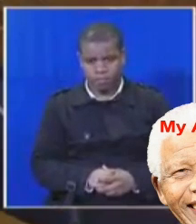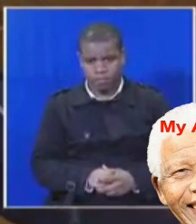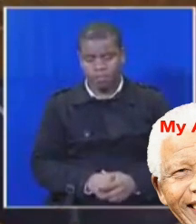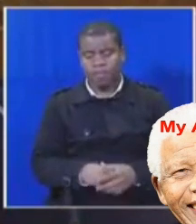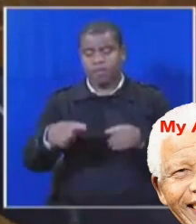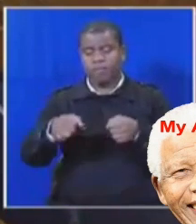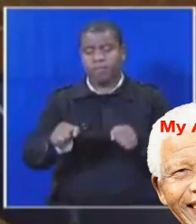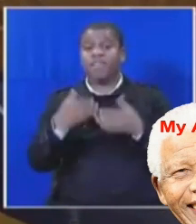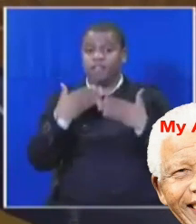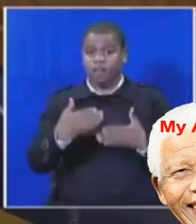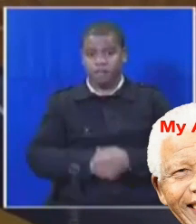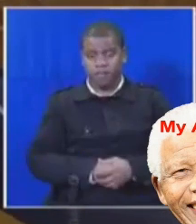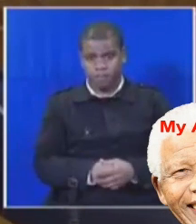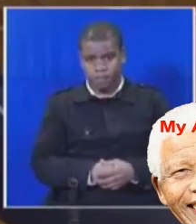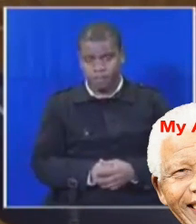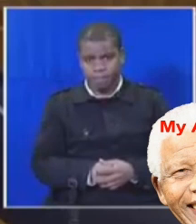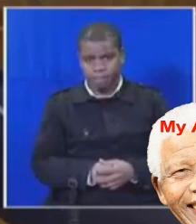Chair.